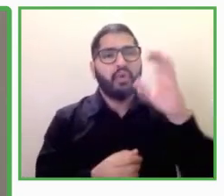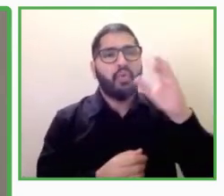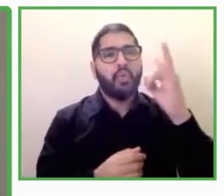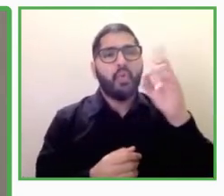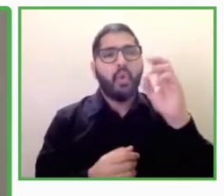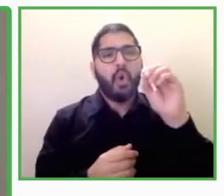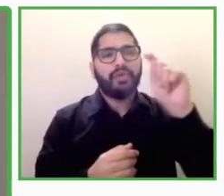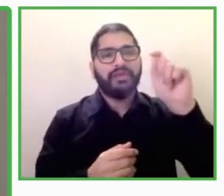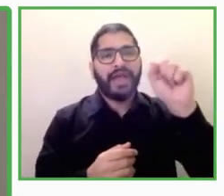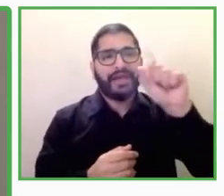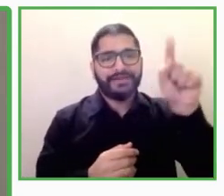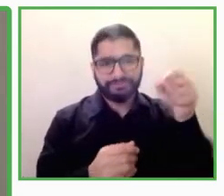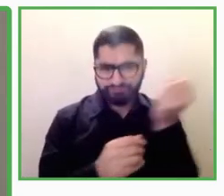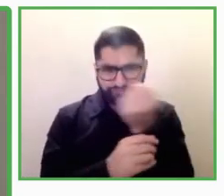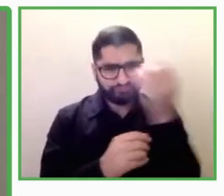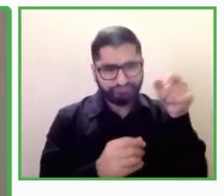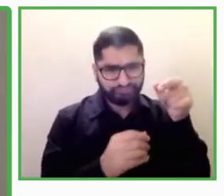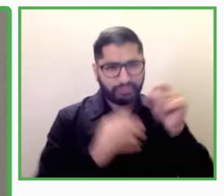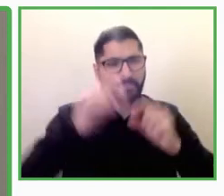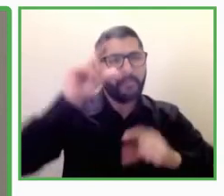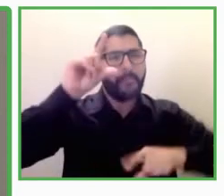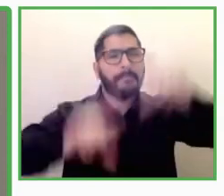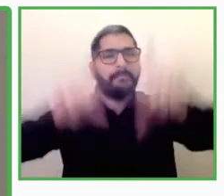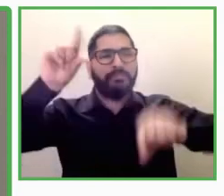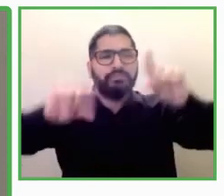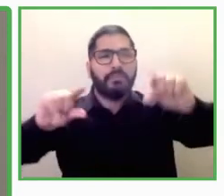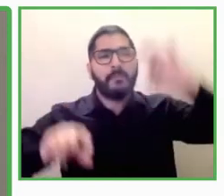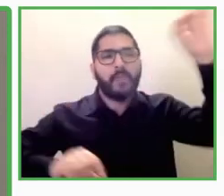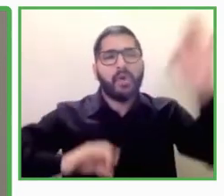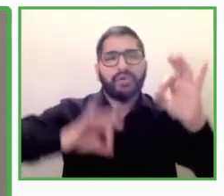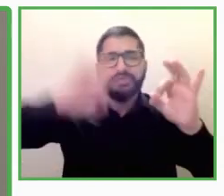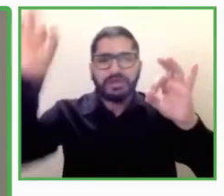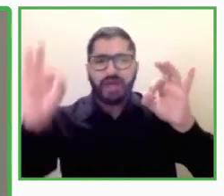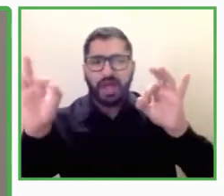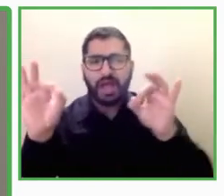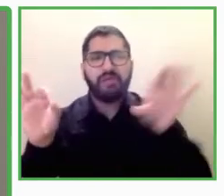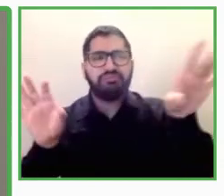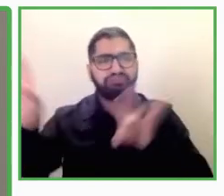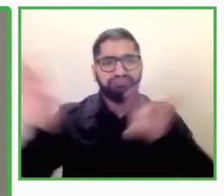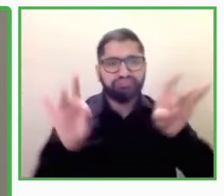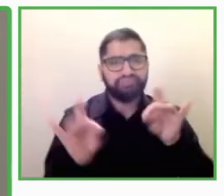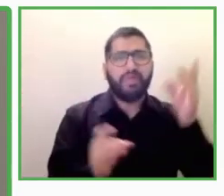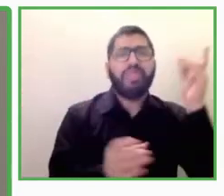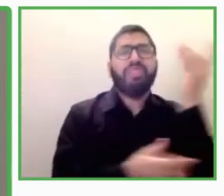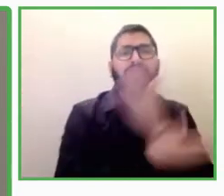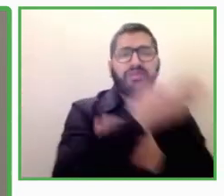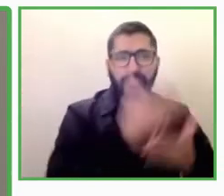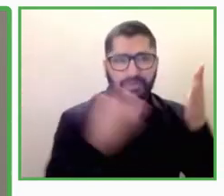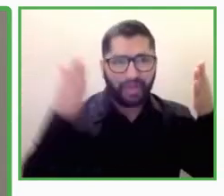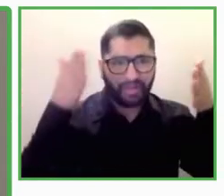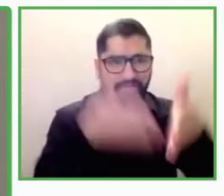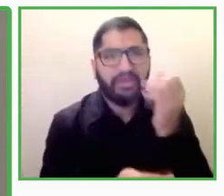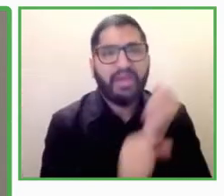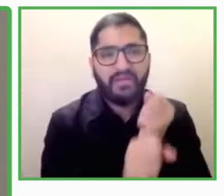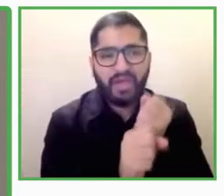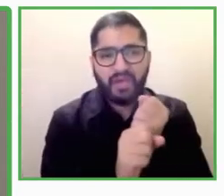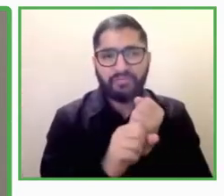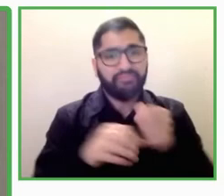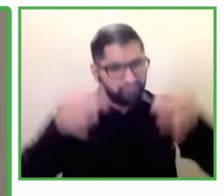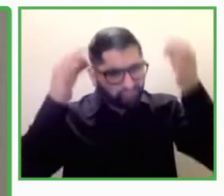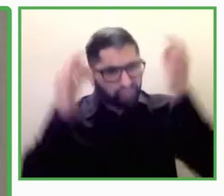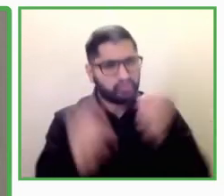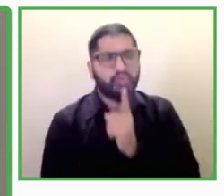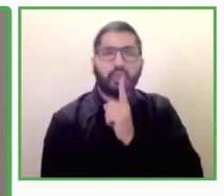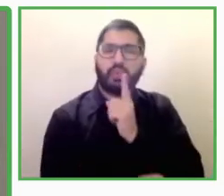that have a high percentage of disabled people in their staff, all of that we need so that the reality of the job market that is